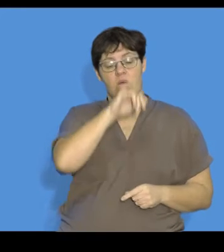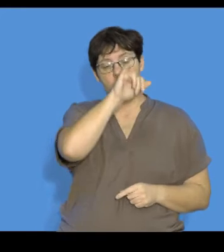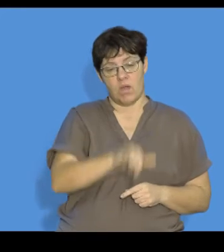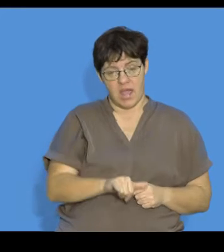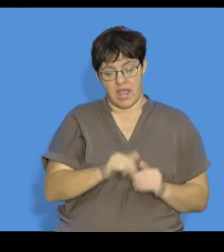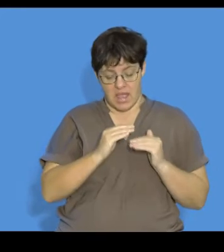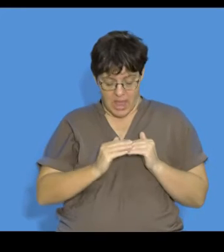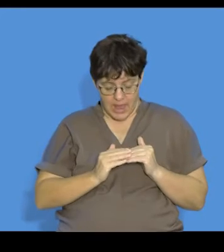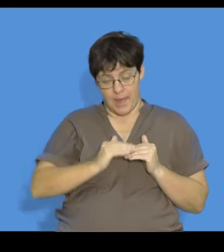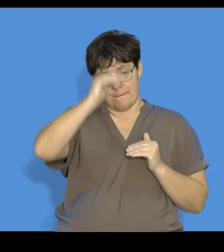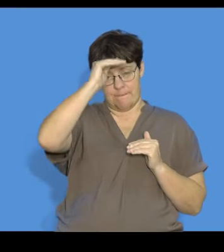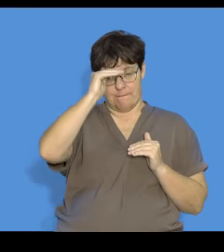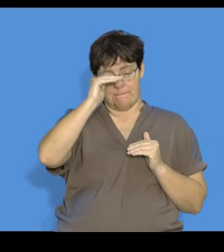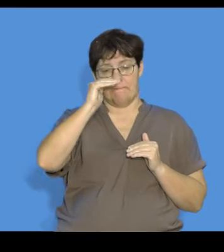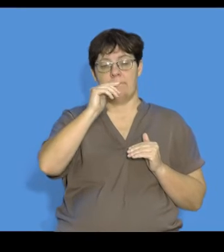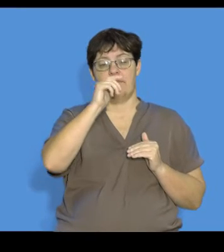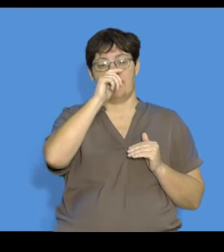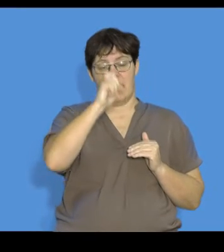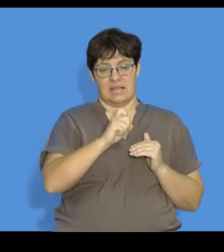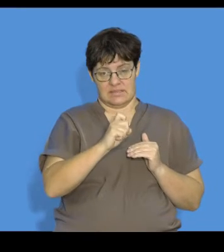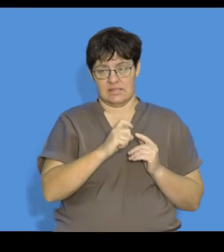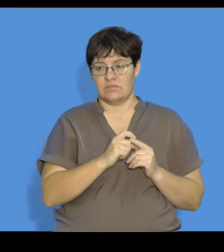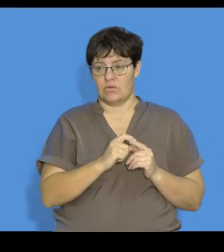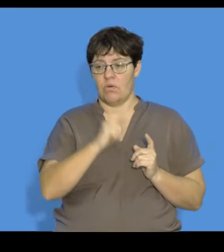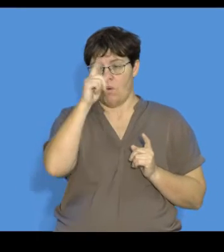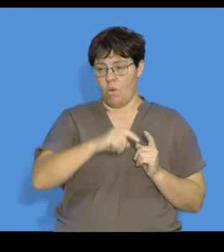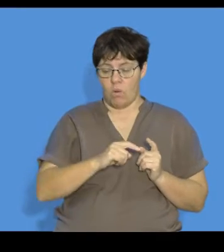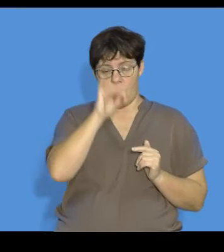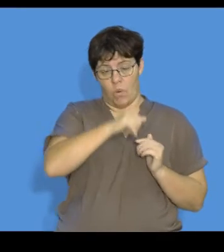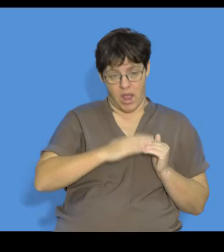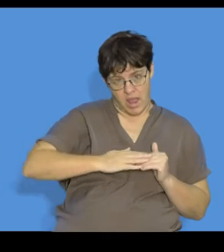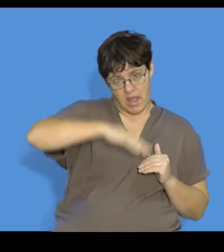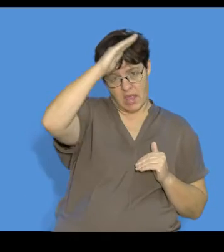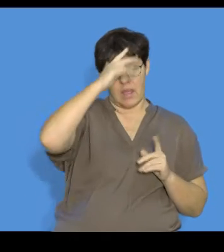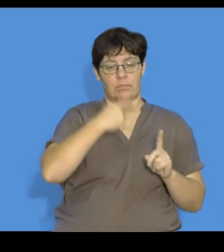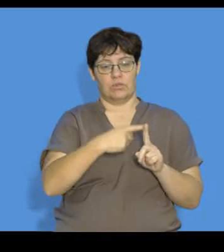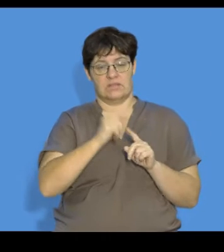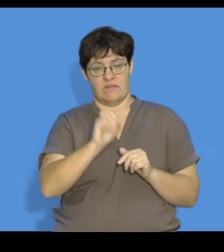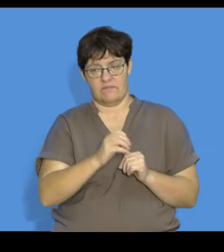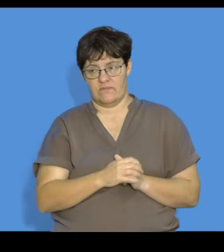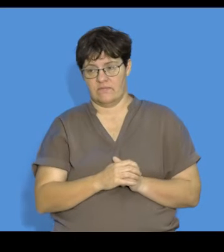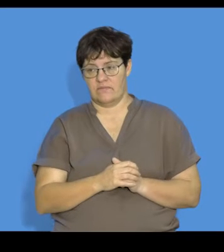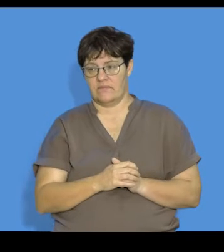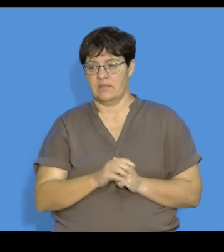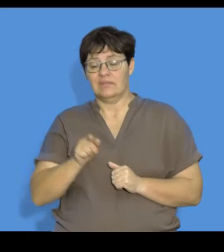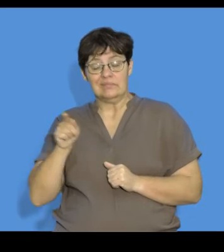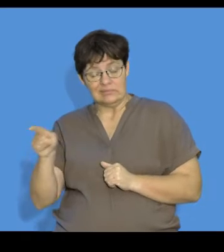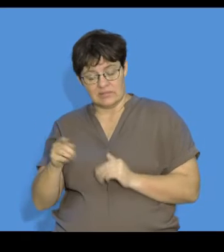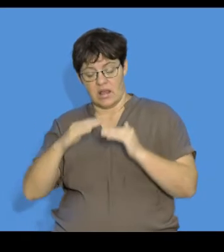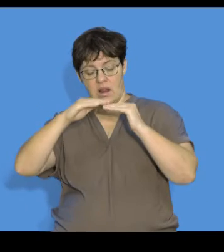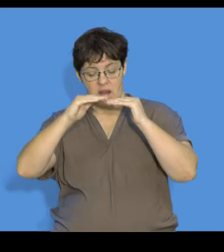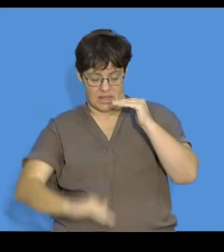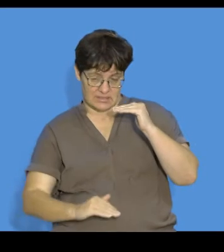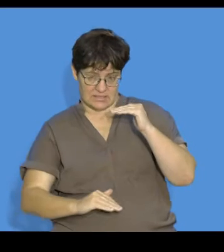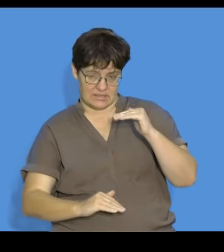this graph, remember it was above the x-axis, so it means all the y values are positive, and